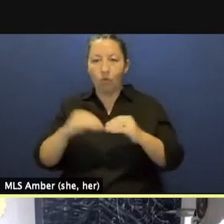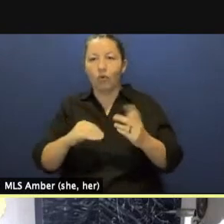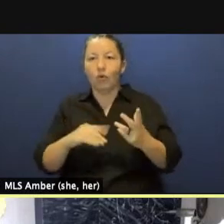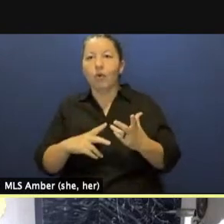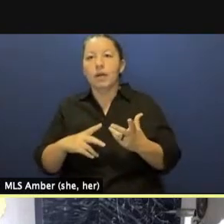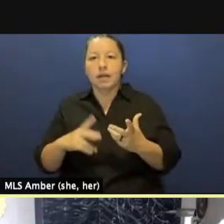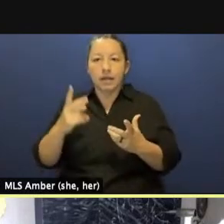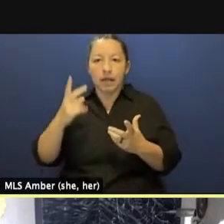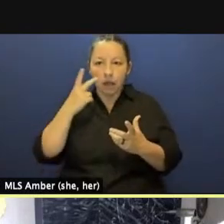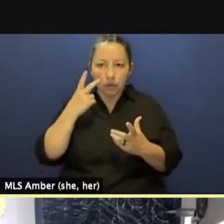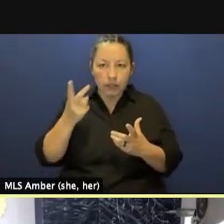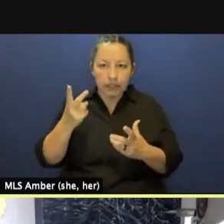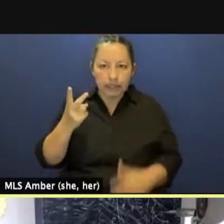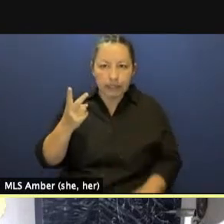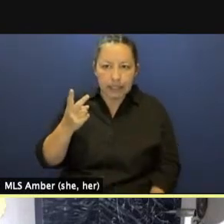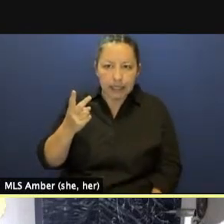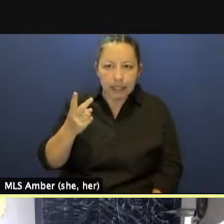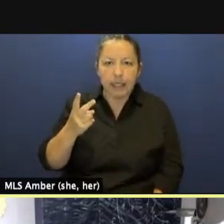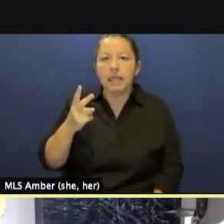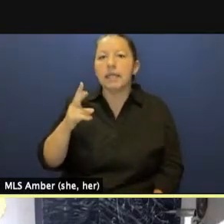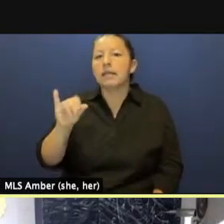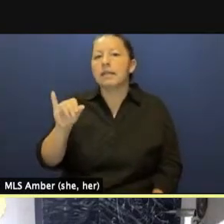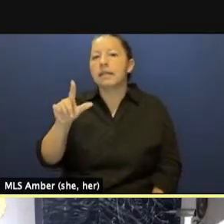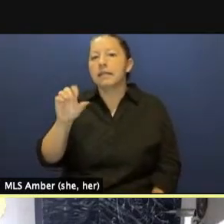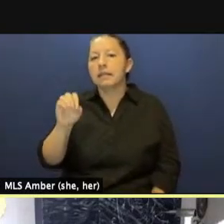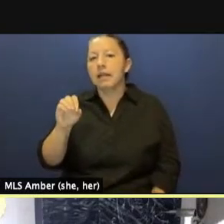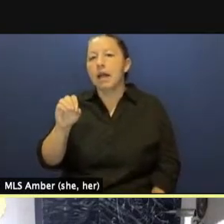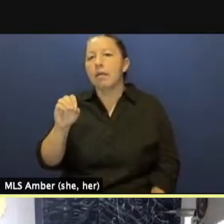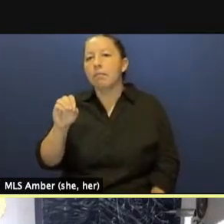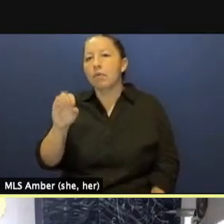vacuum container is pierced.